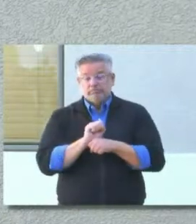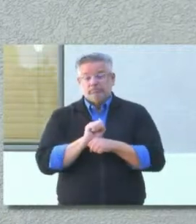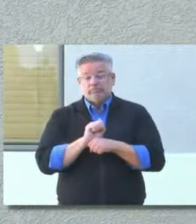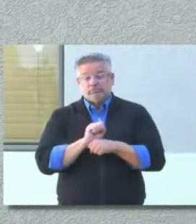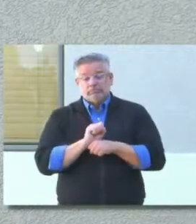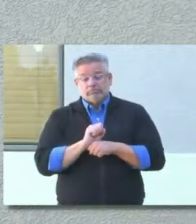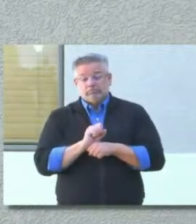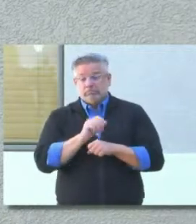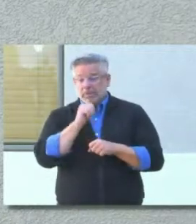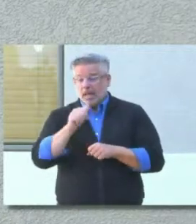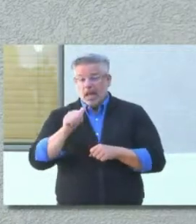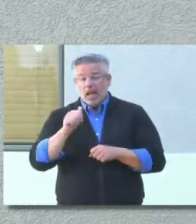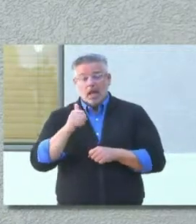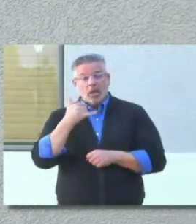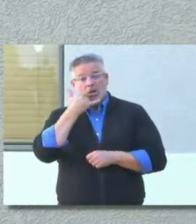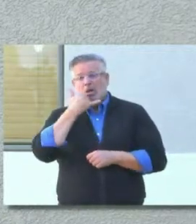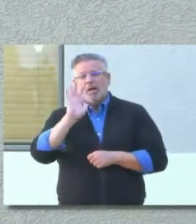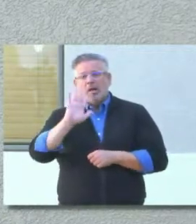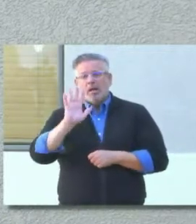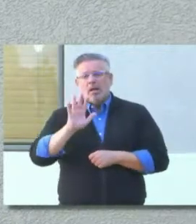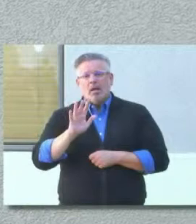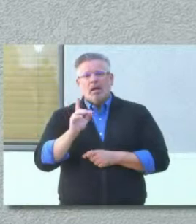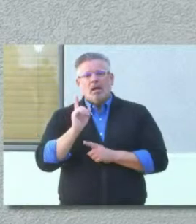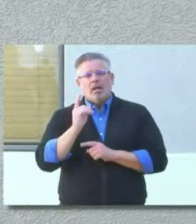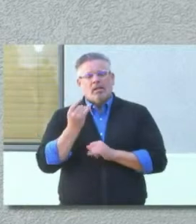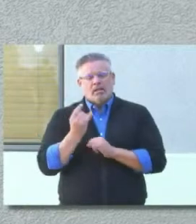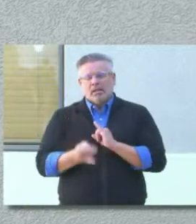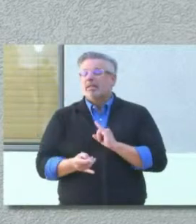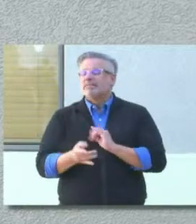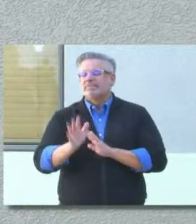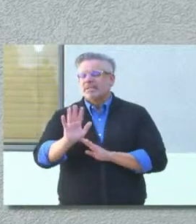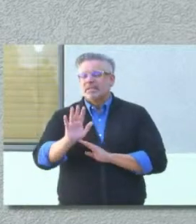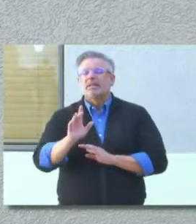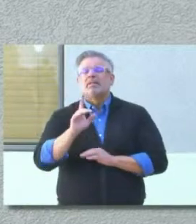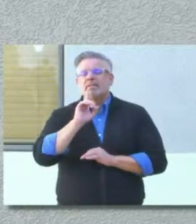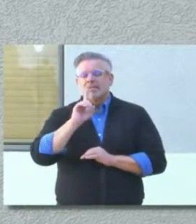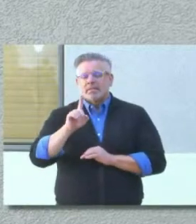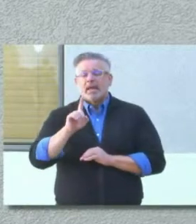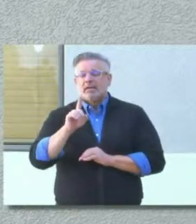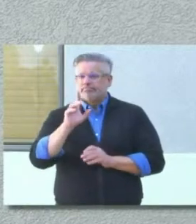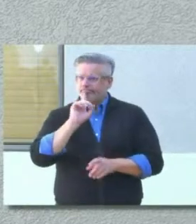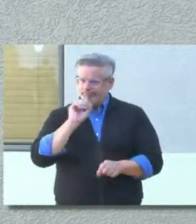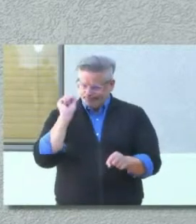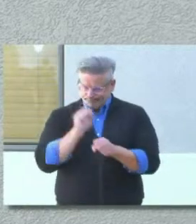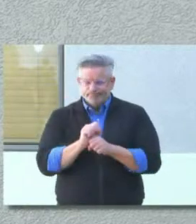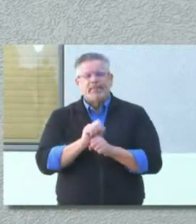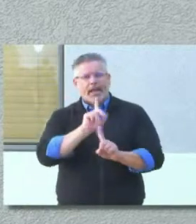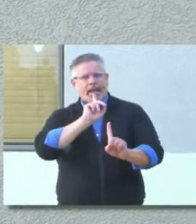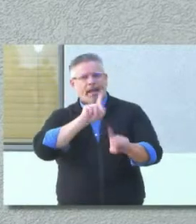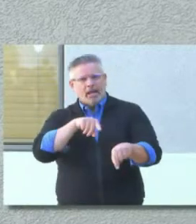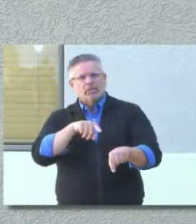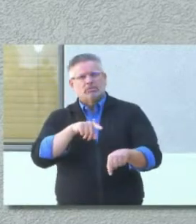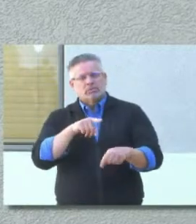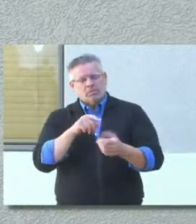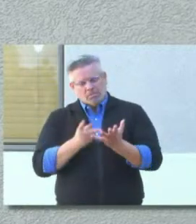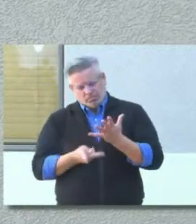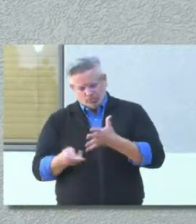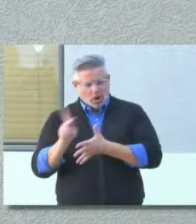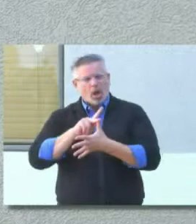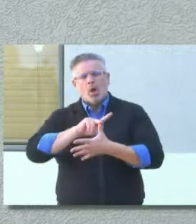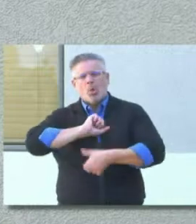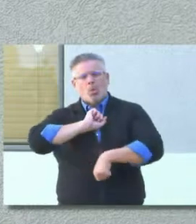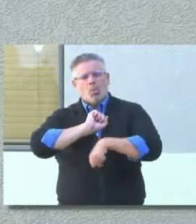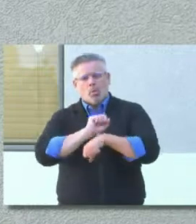call, not the baton. The baton was dropped in the last administration. They picked up the call and made this a priority. They worked